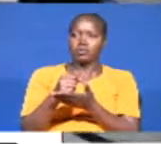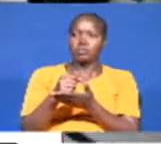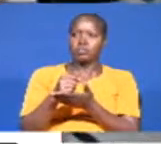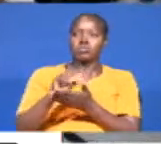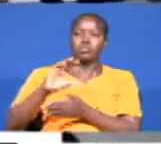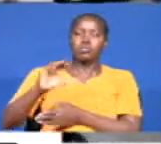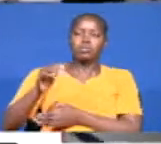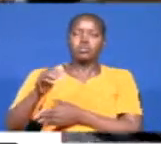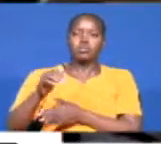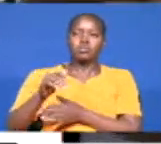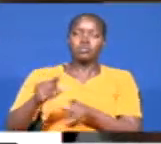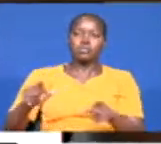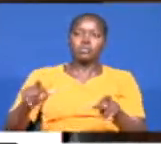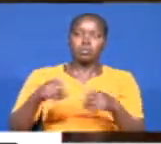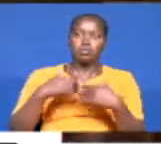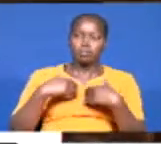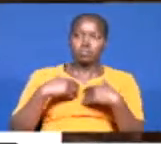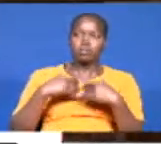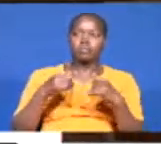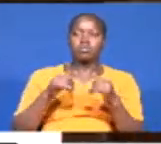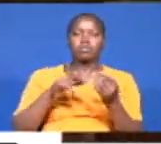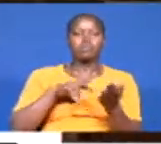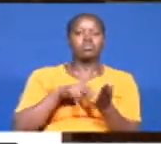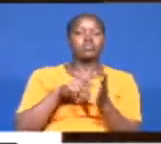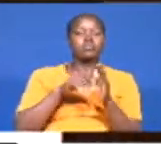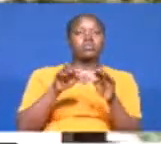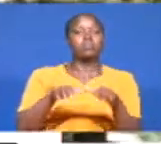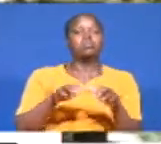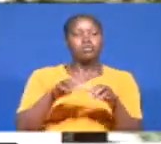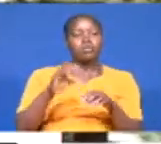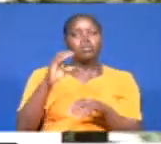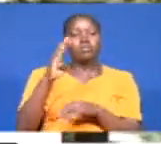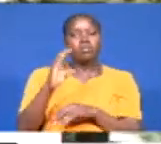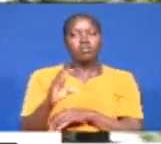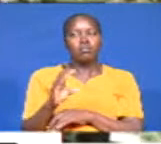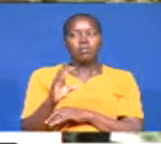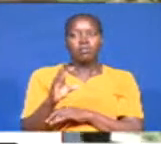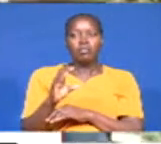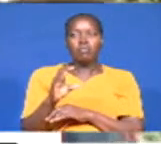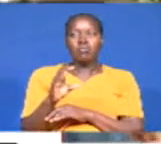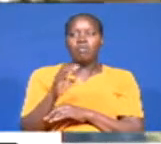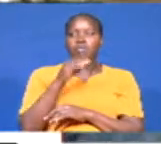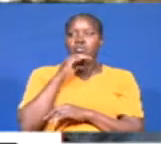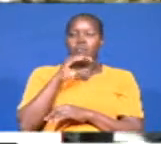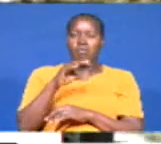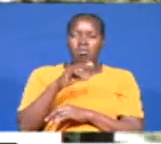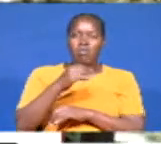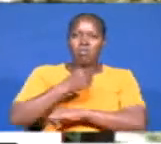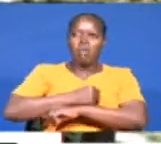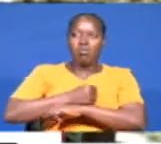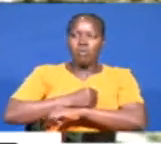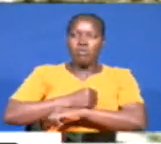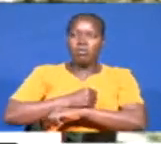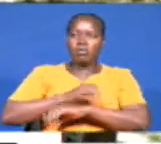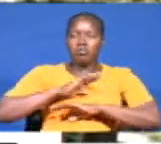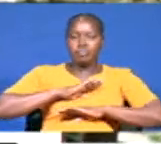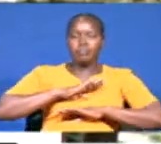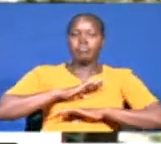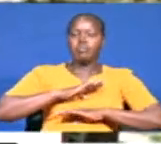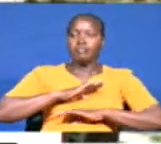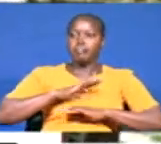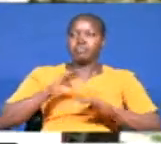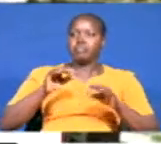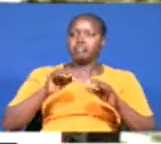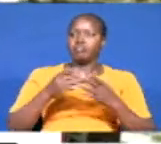kupata ardhi ya kutekelezea miradi ya kilimo ya mtaala mpya wa elimu. Many schools in urban centers do not have enough space to carry out such